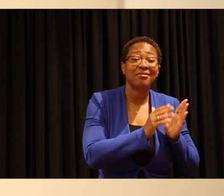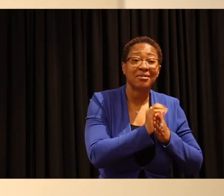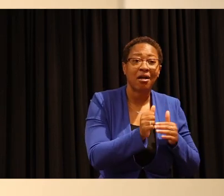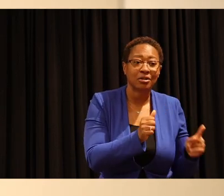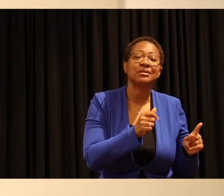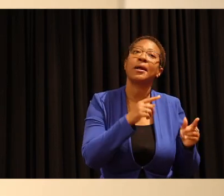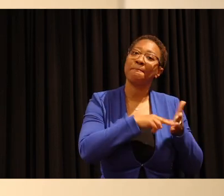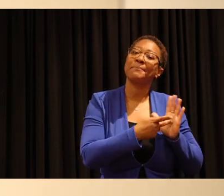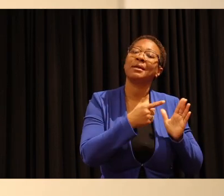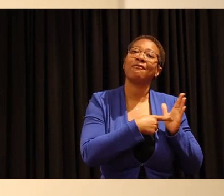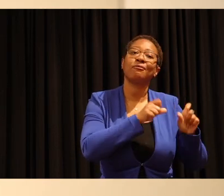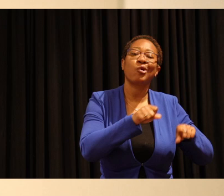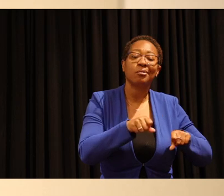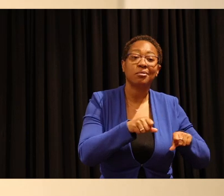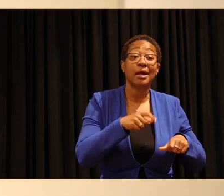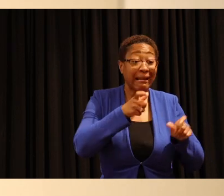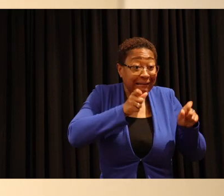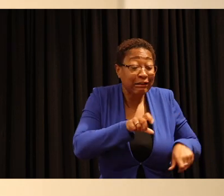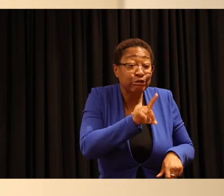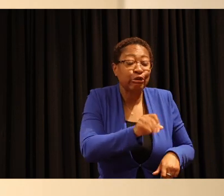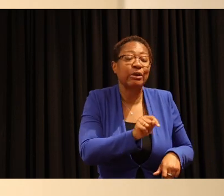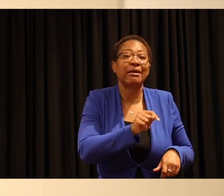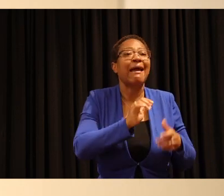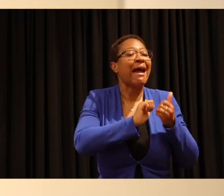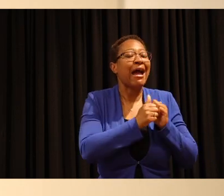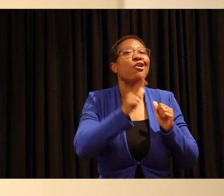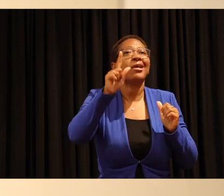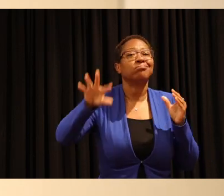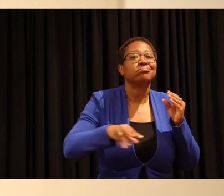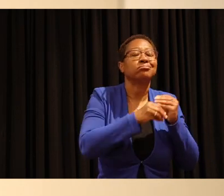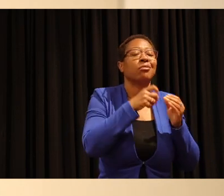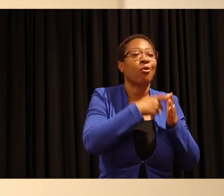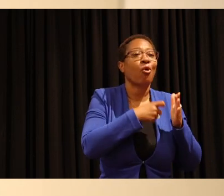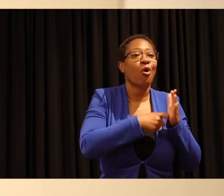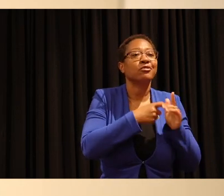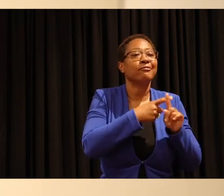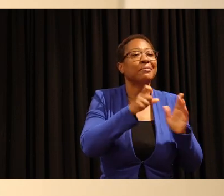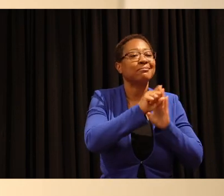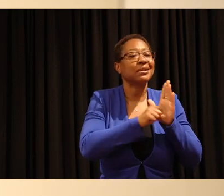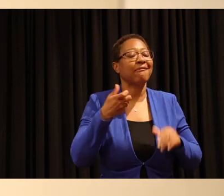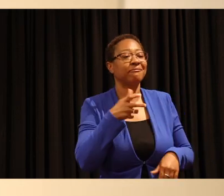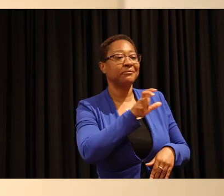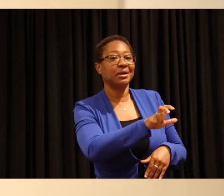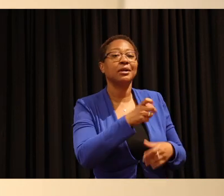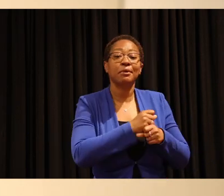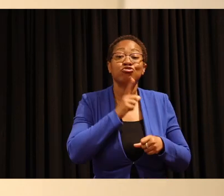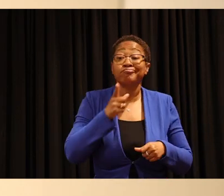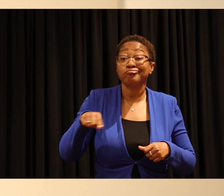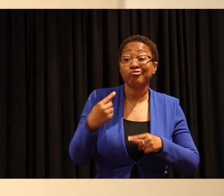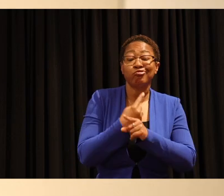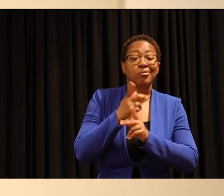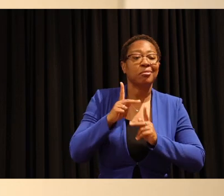$130,000. And they can do it, and they can subsidize some of those costs of those homes to get people in the homes,